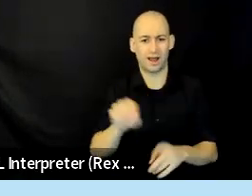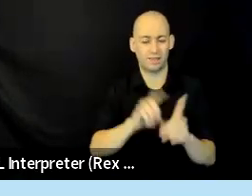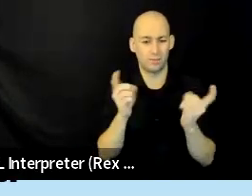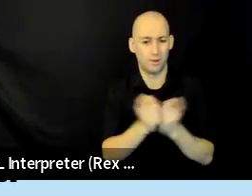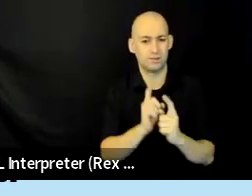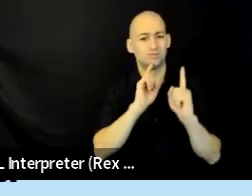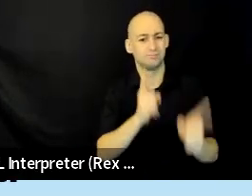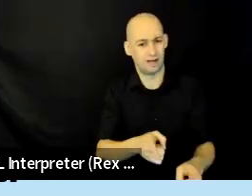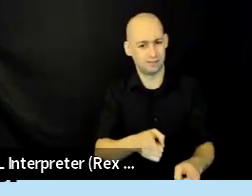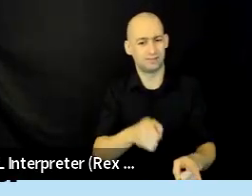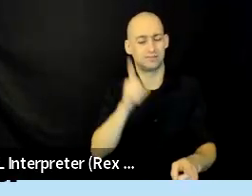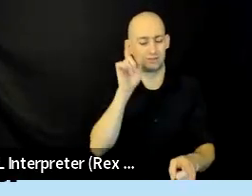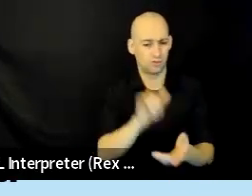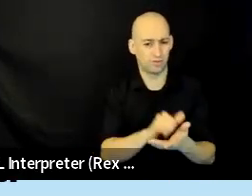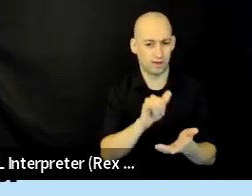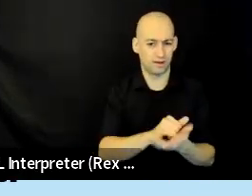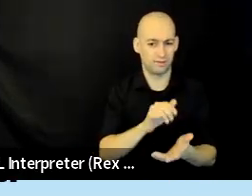slide.